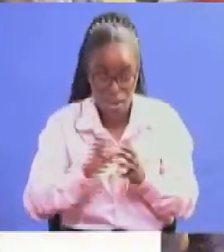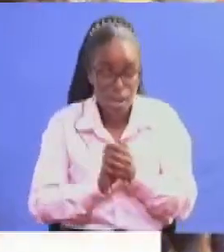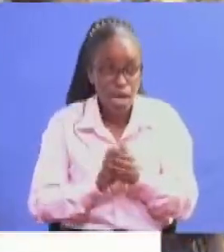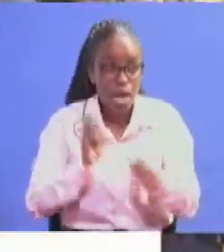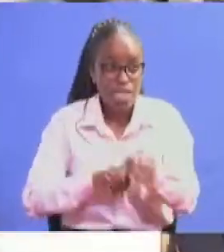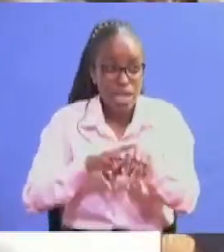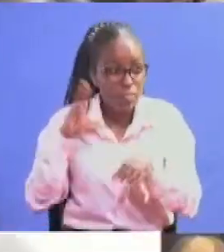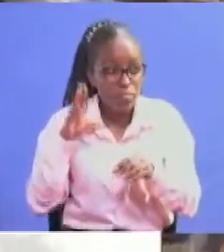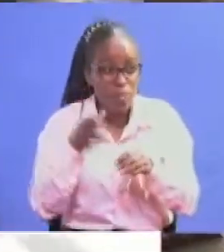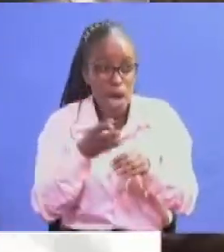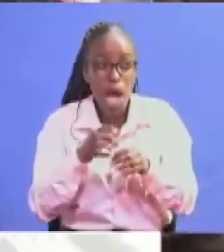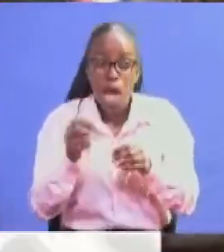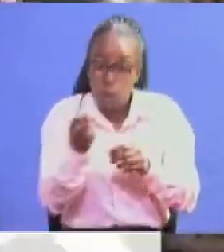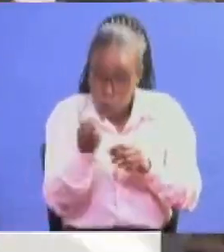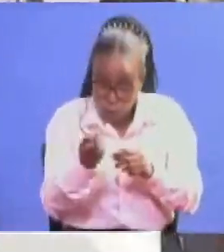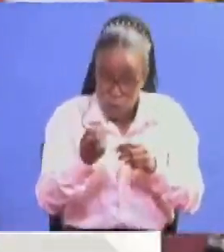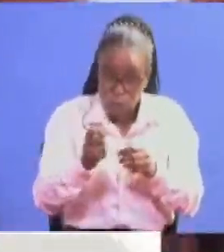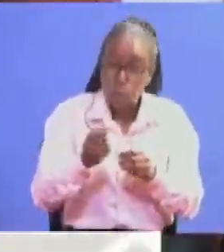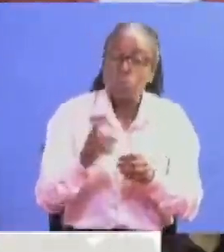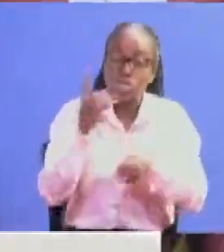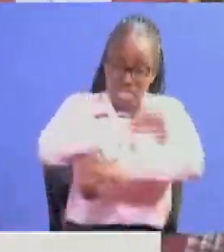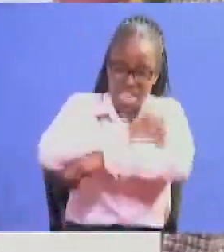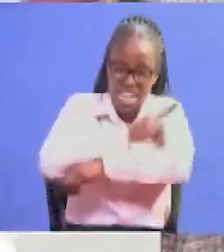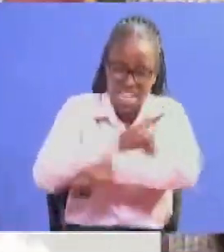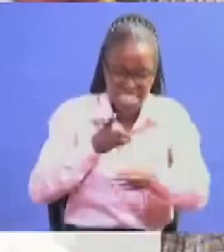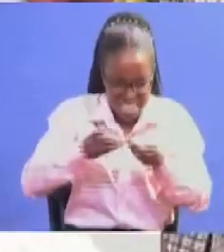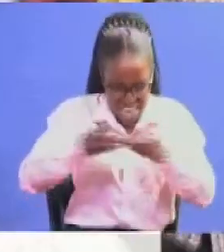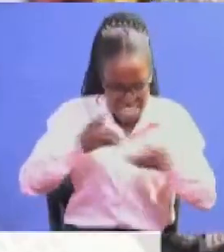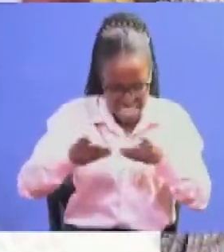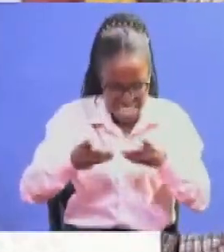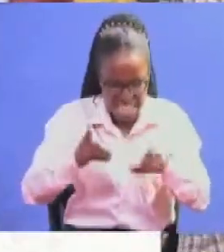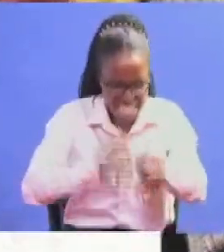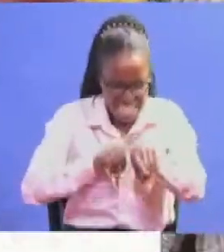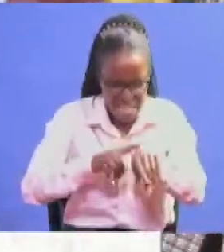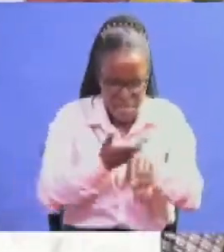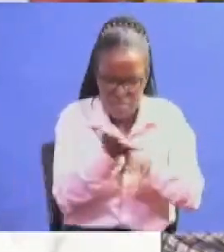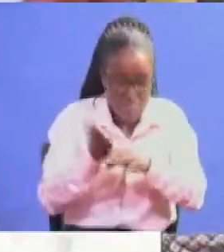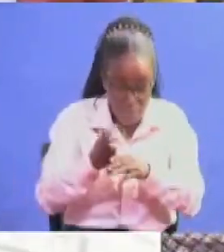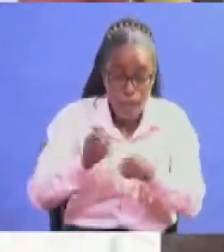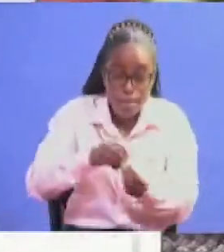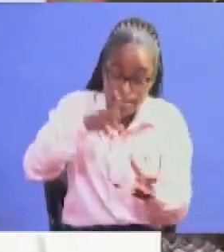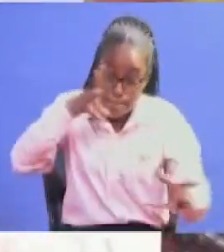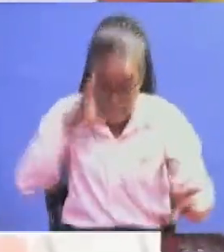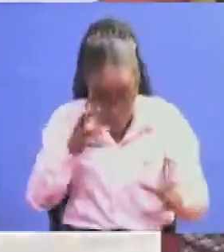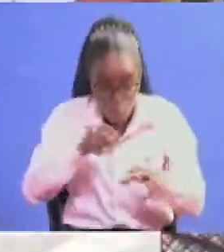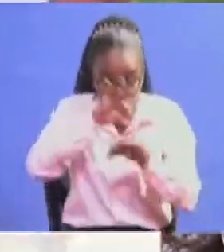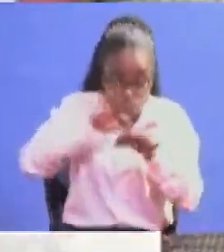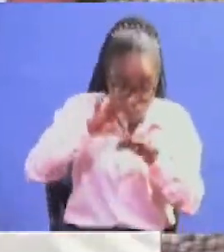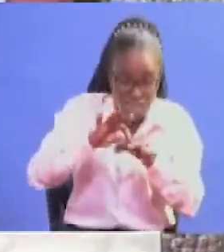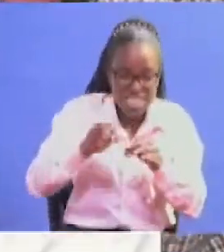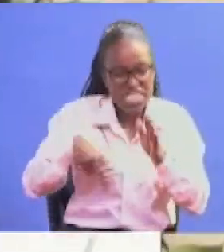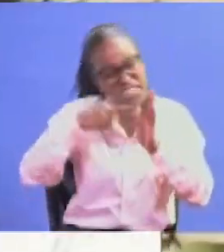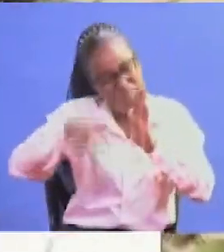A few days ahead of the elections of directors of the 54 smallholder tea factories under the Kenya Tea